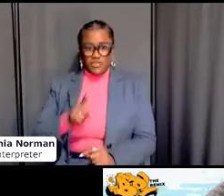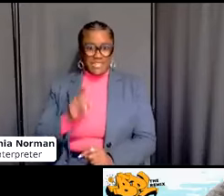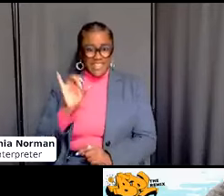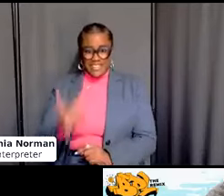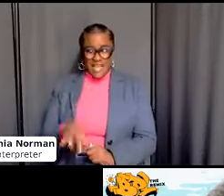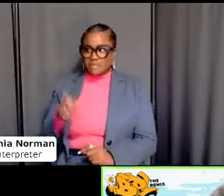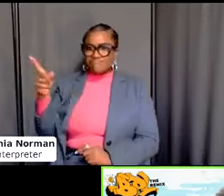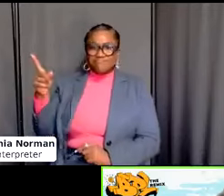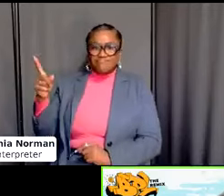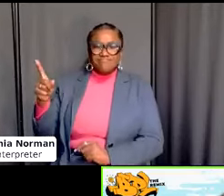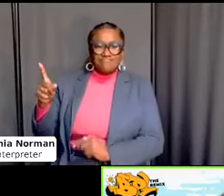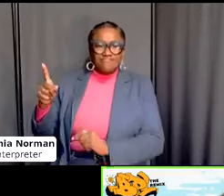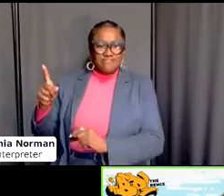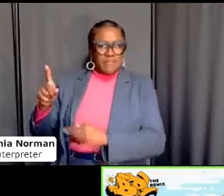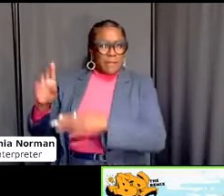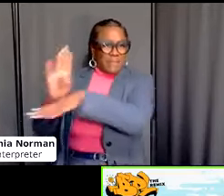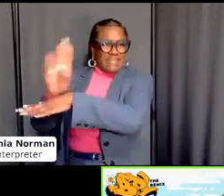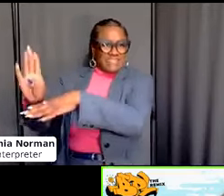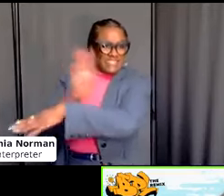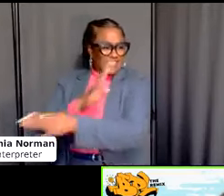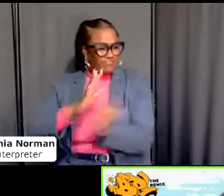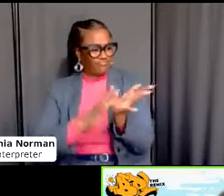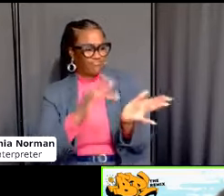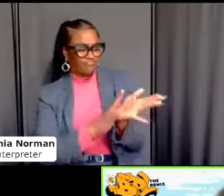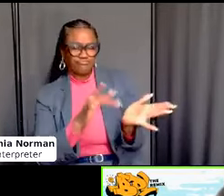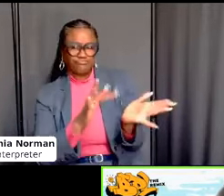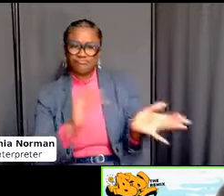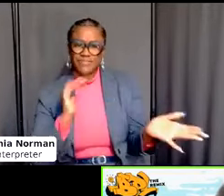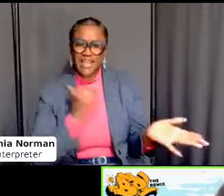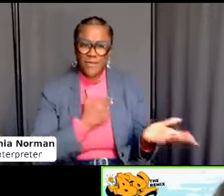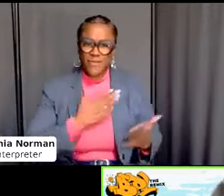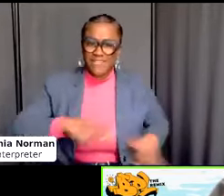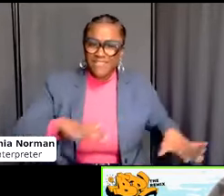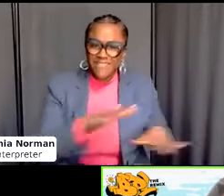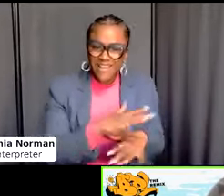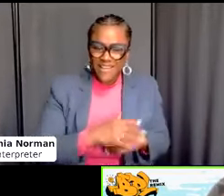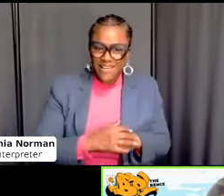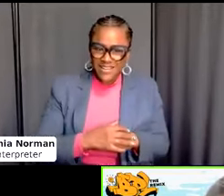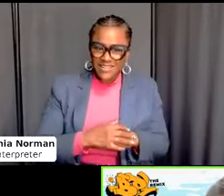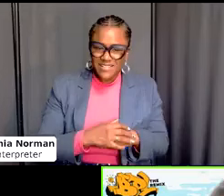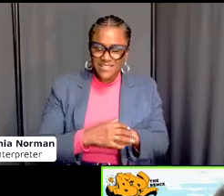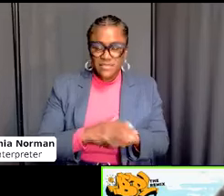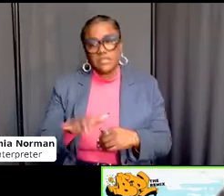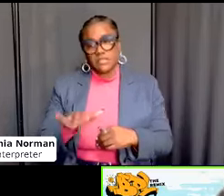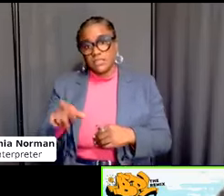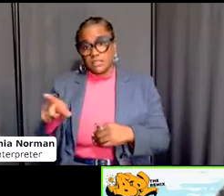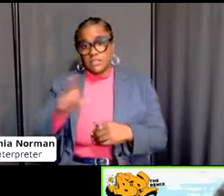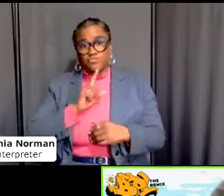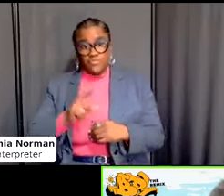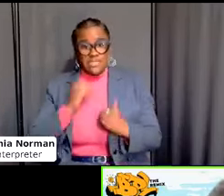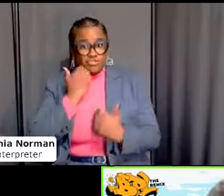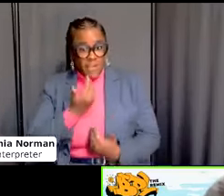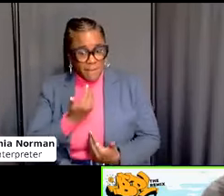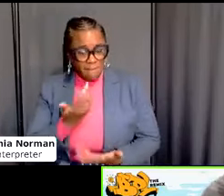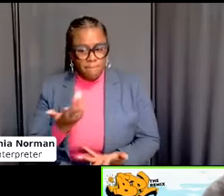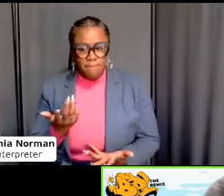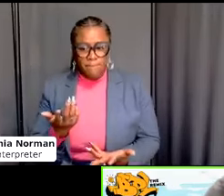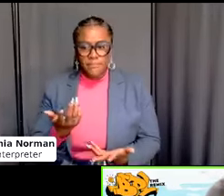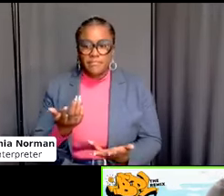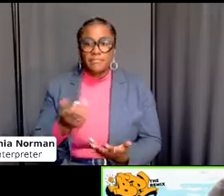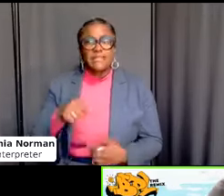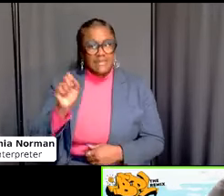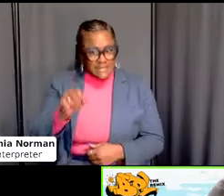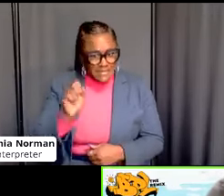in itself. It's really, what's really a shame is that even though it is an